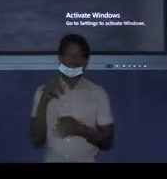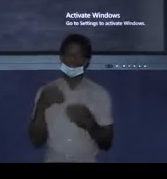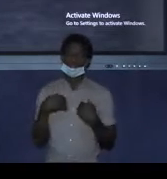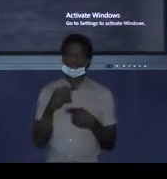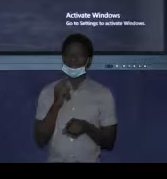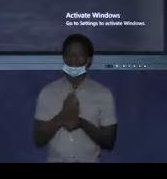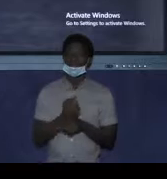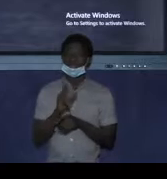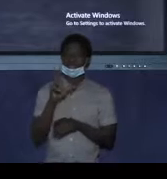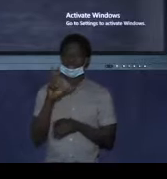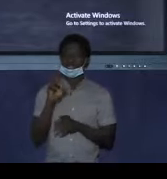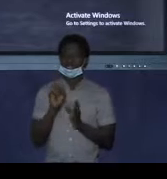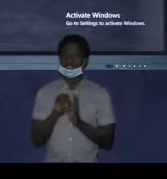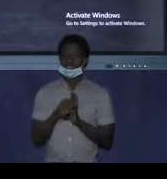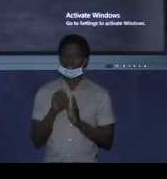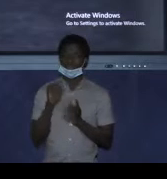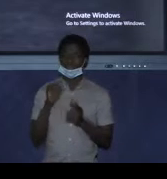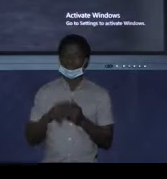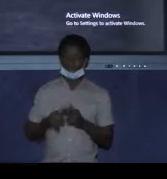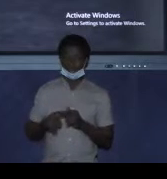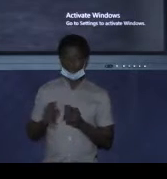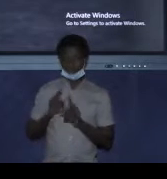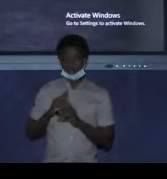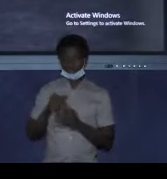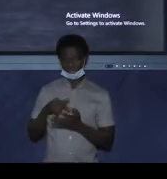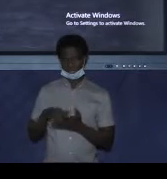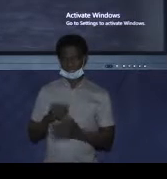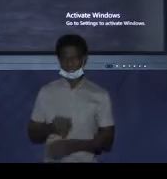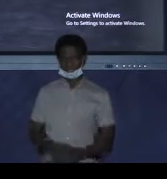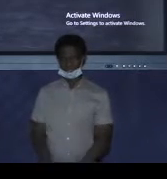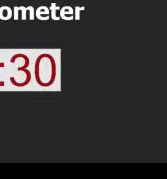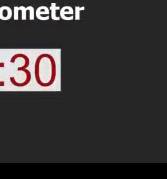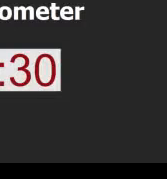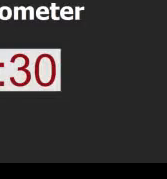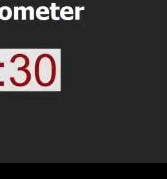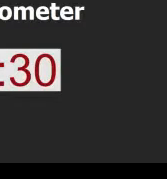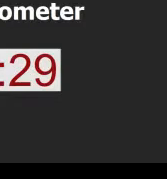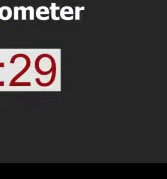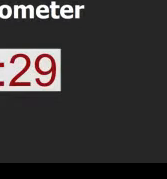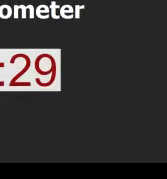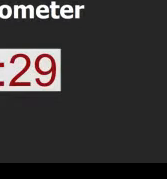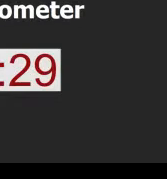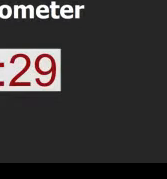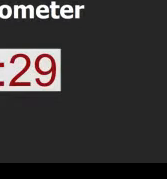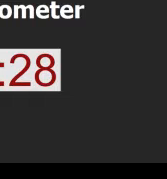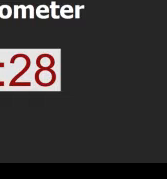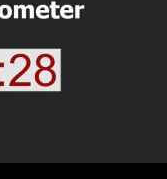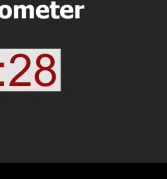thermometer. You have just 30 seconds to attempt this.